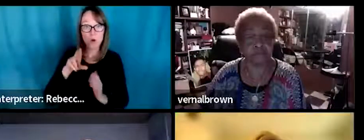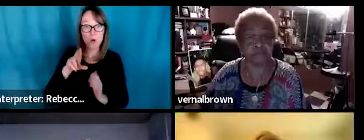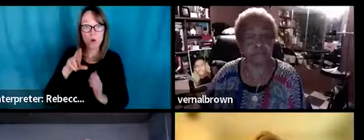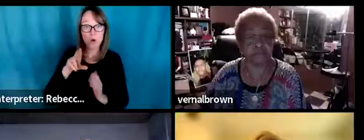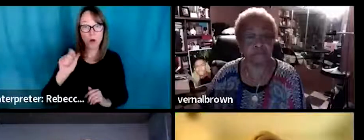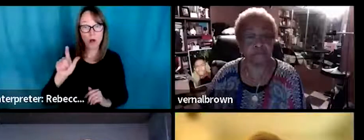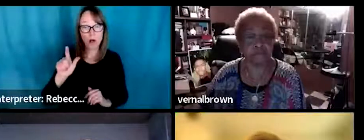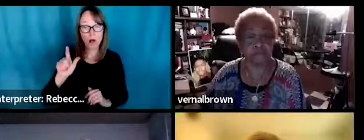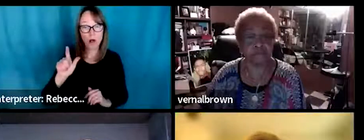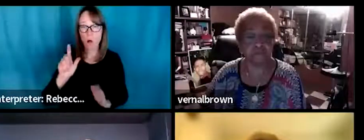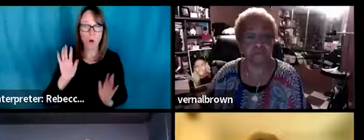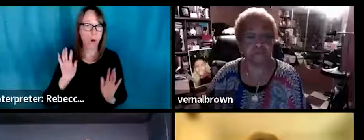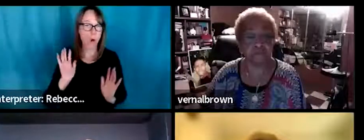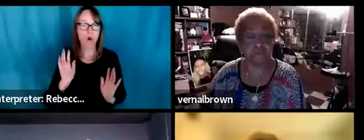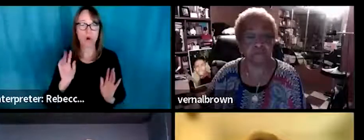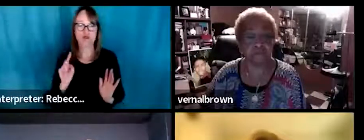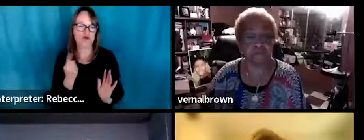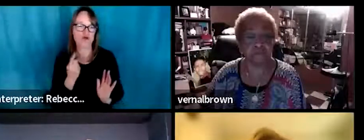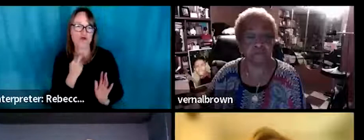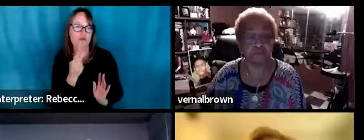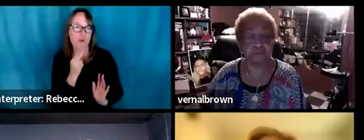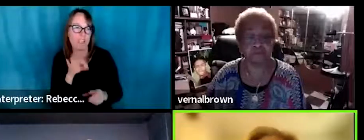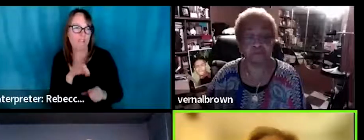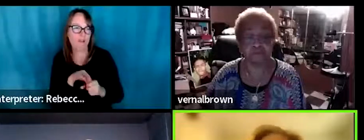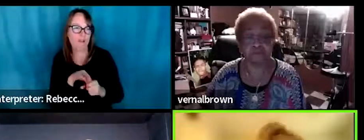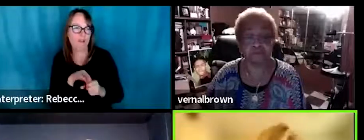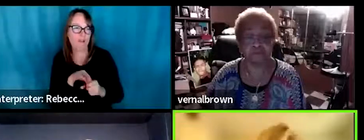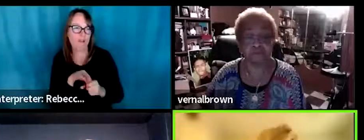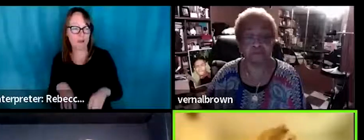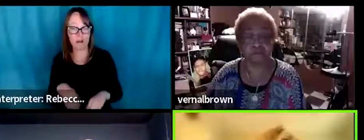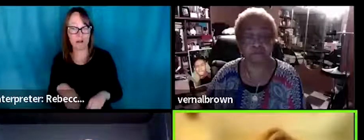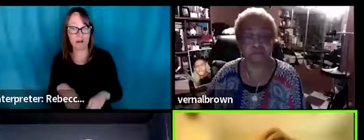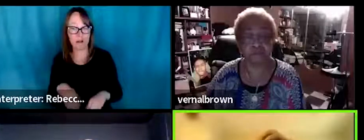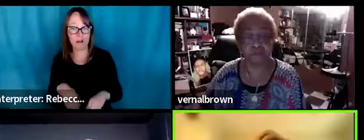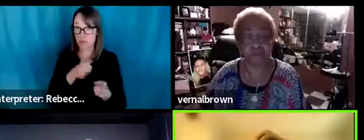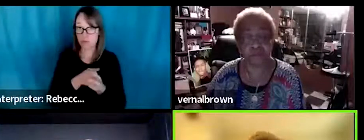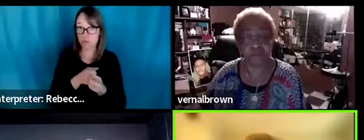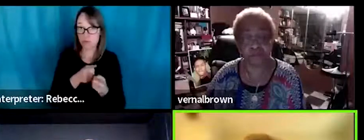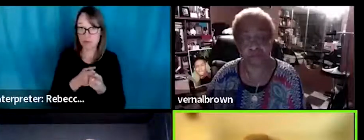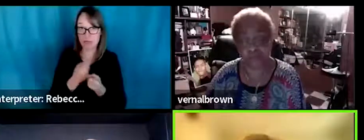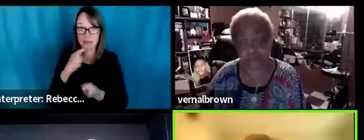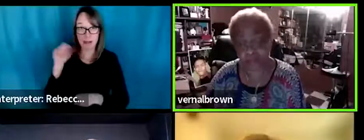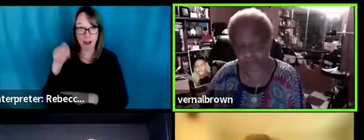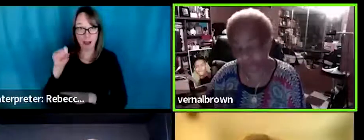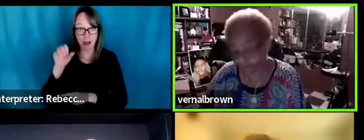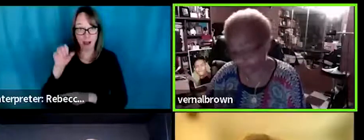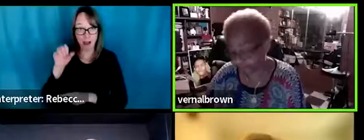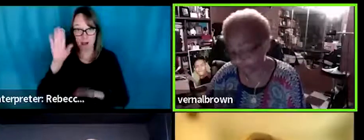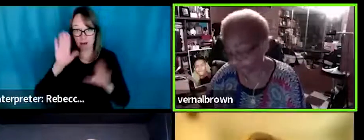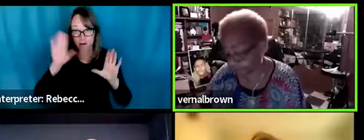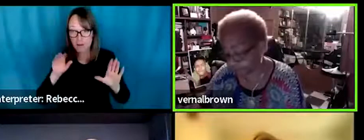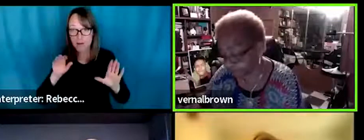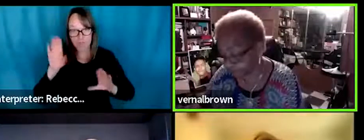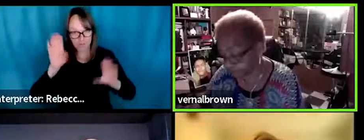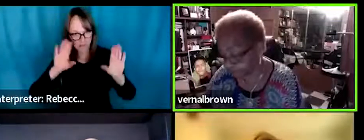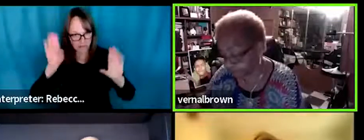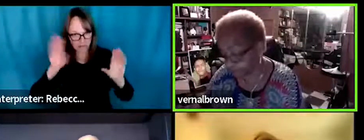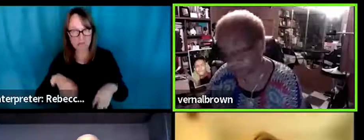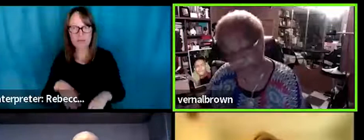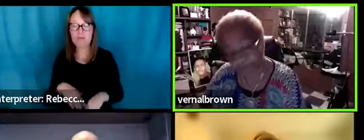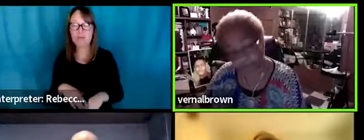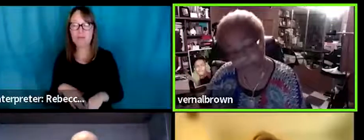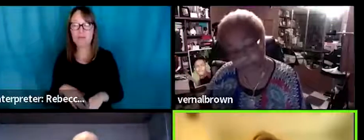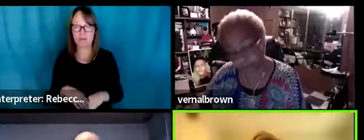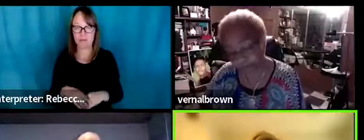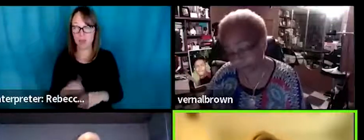No, just a voice vote. Great. All those in favor, please signify by saying aye. Aye. Aye. Aye.